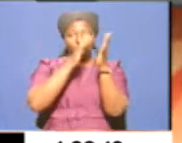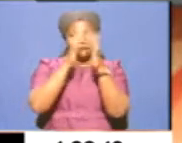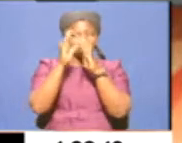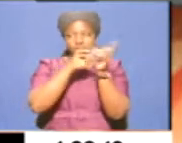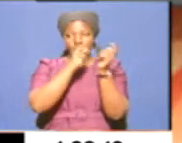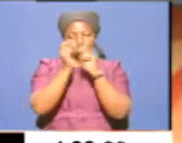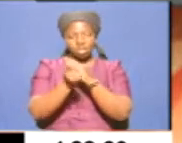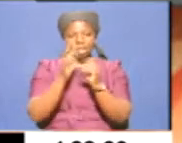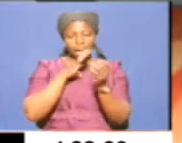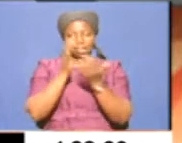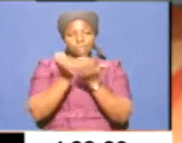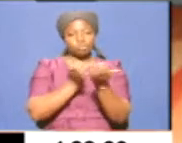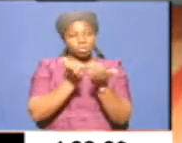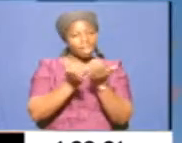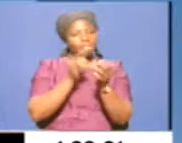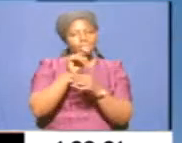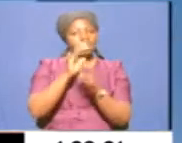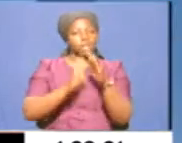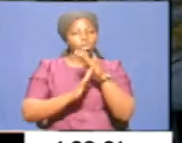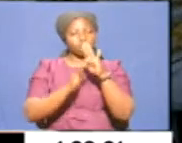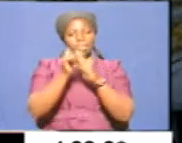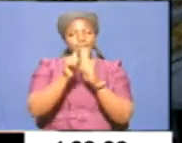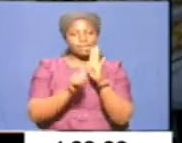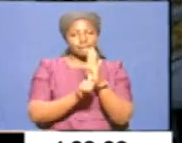the two heads of state.